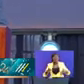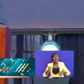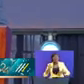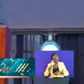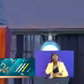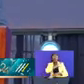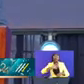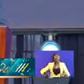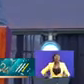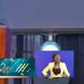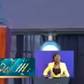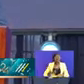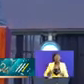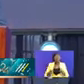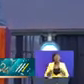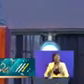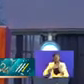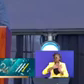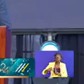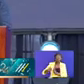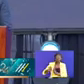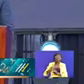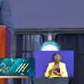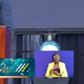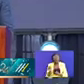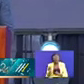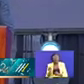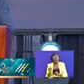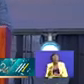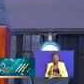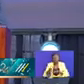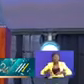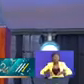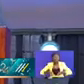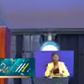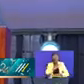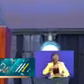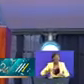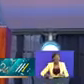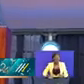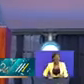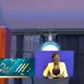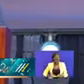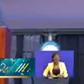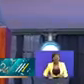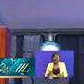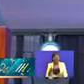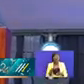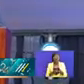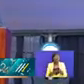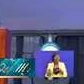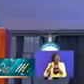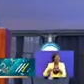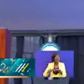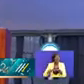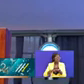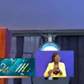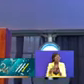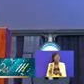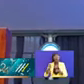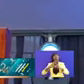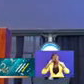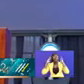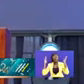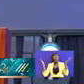Christ but has rejected the principles of Christ I'll repeat the